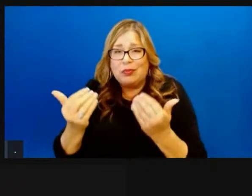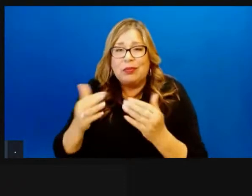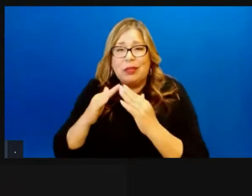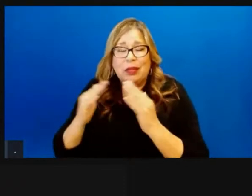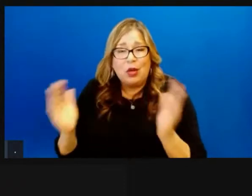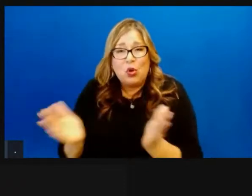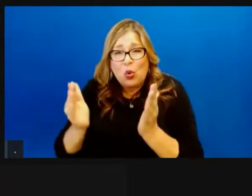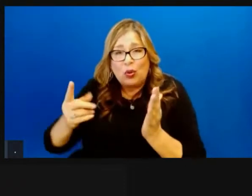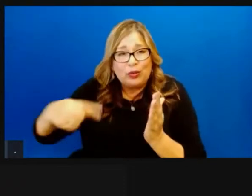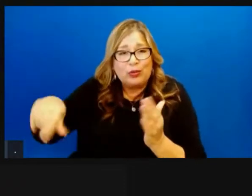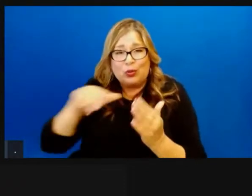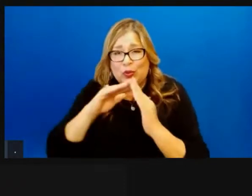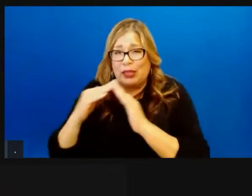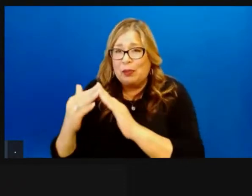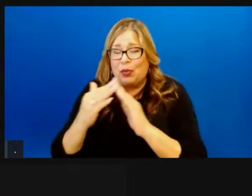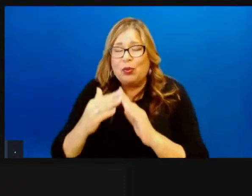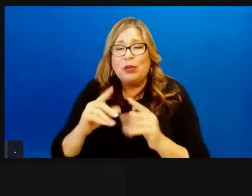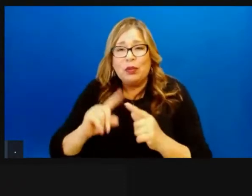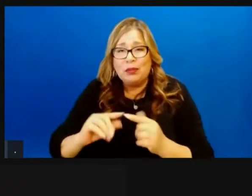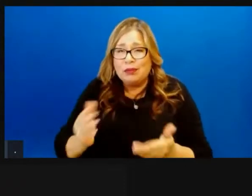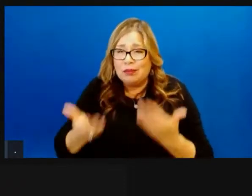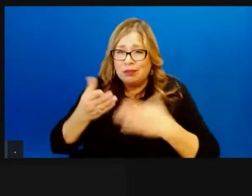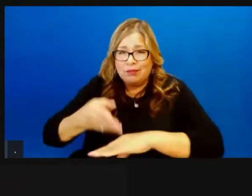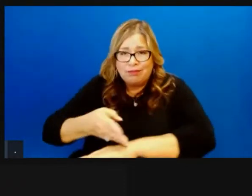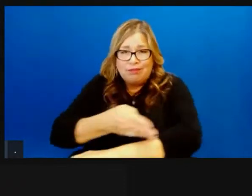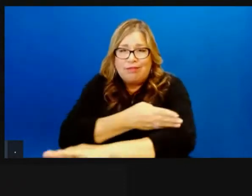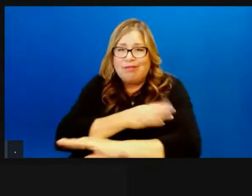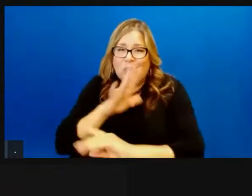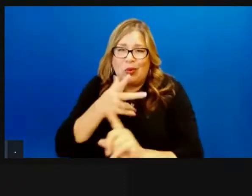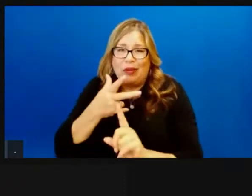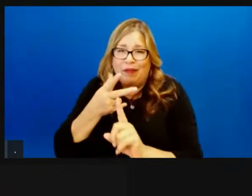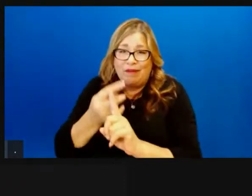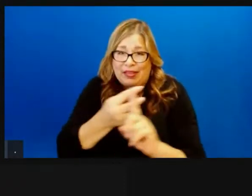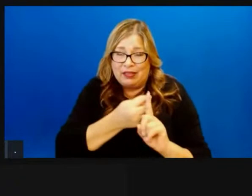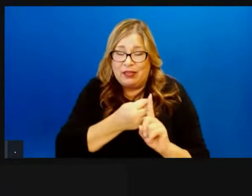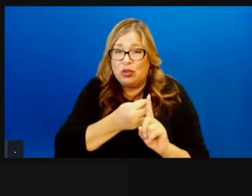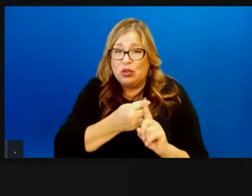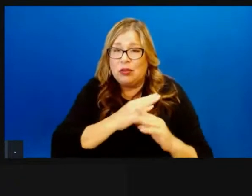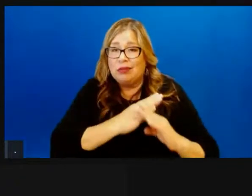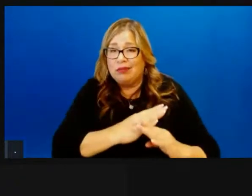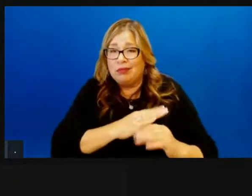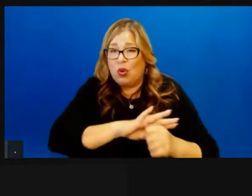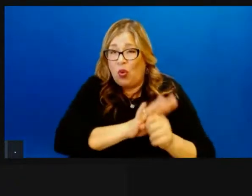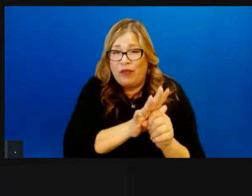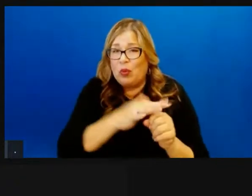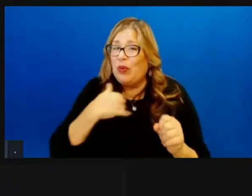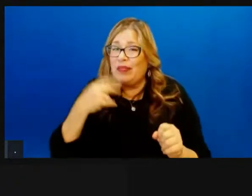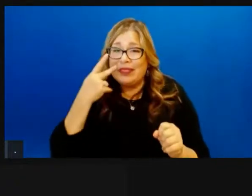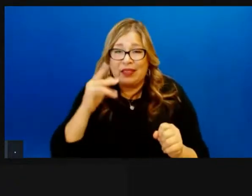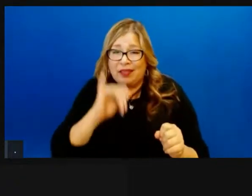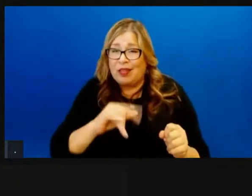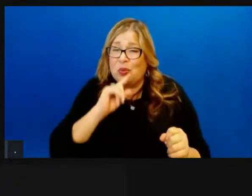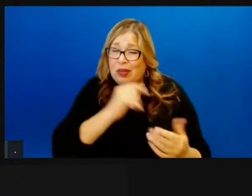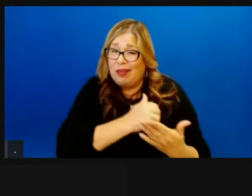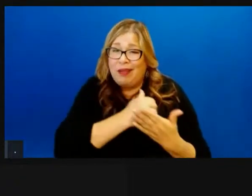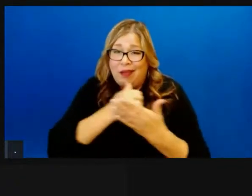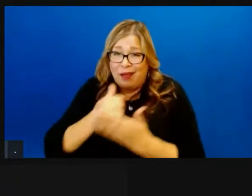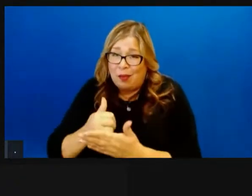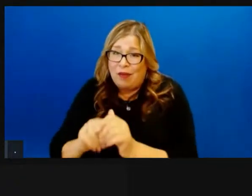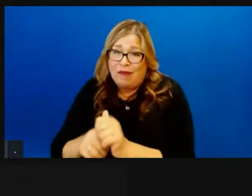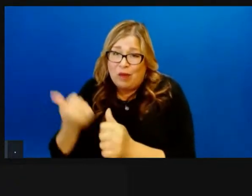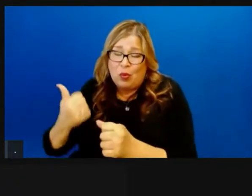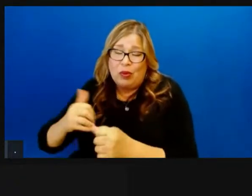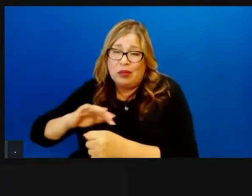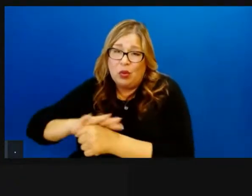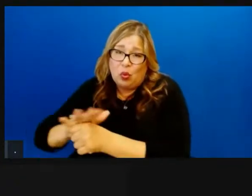important mitigation approaches that we've seen. And I certainly hope as a pediatrician that number goes up. But